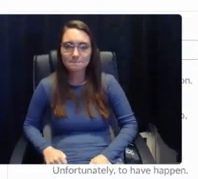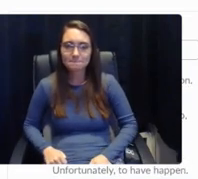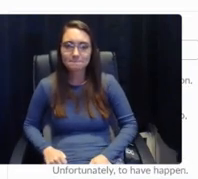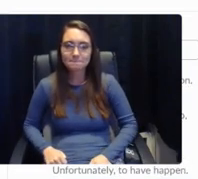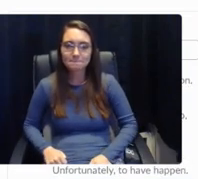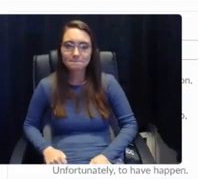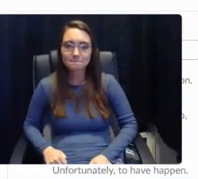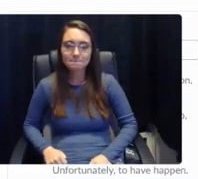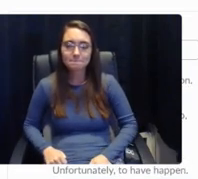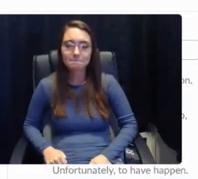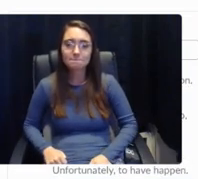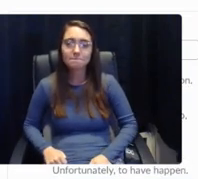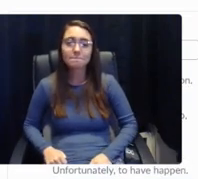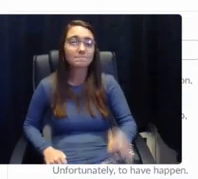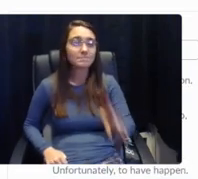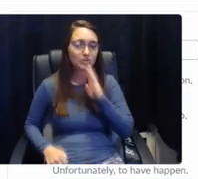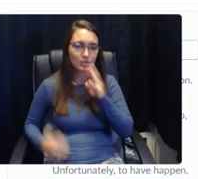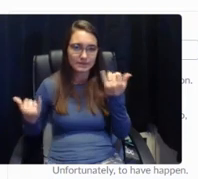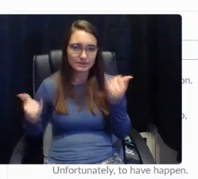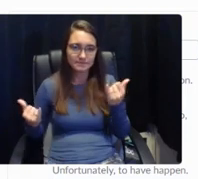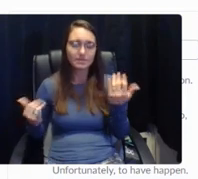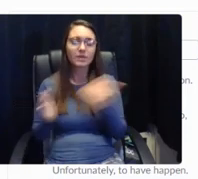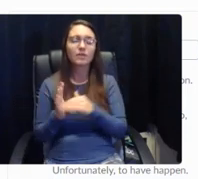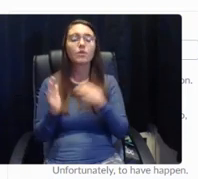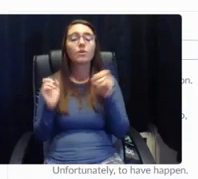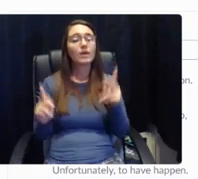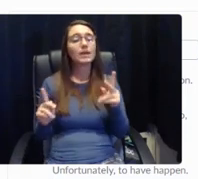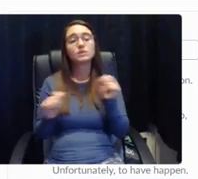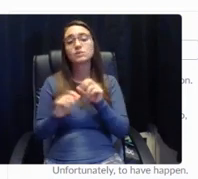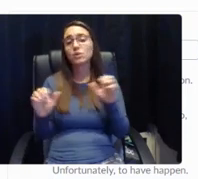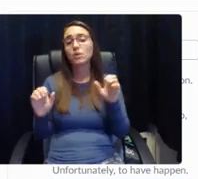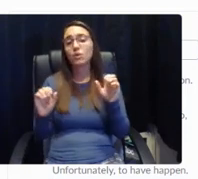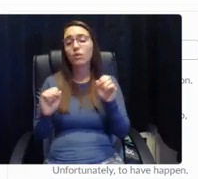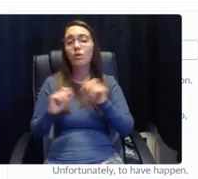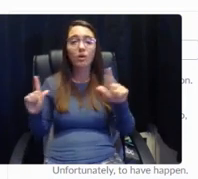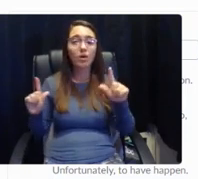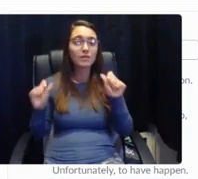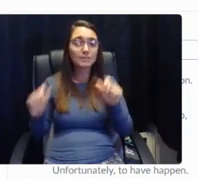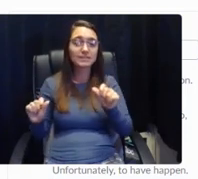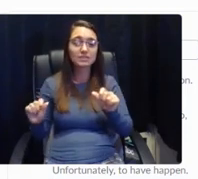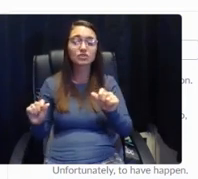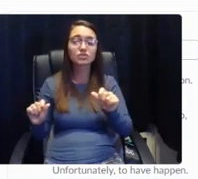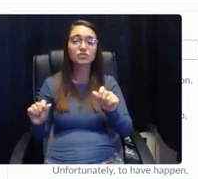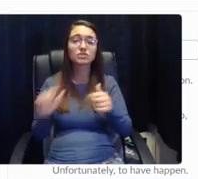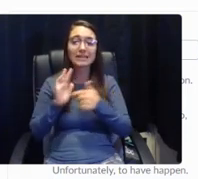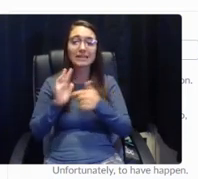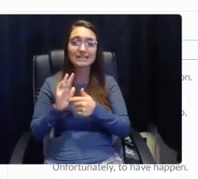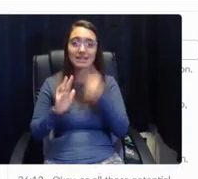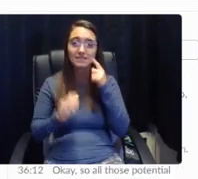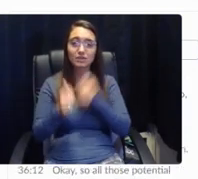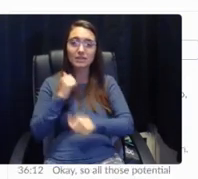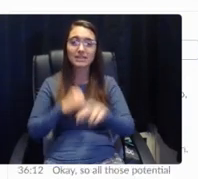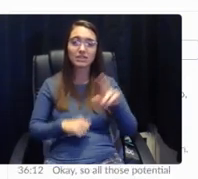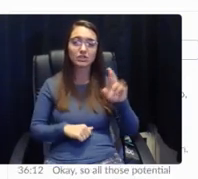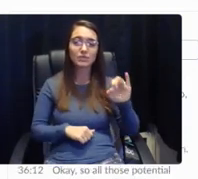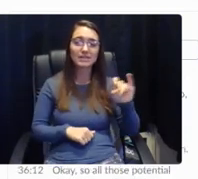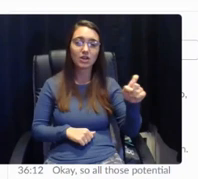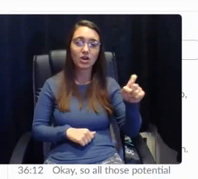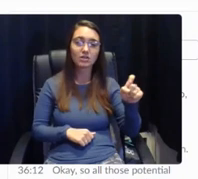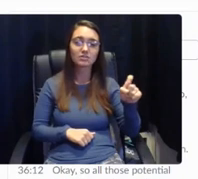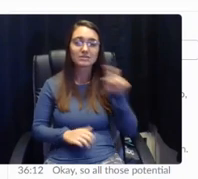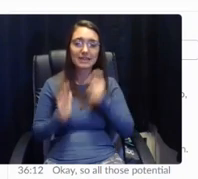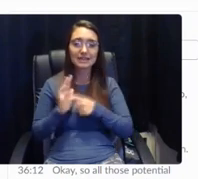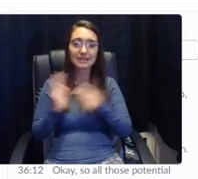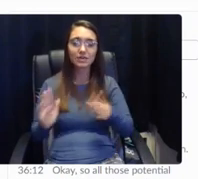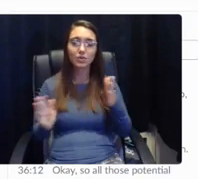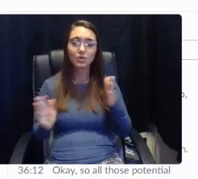Okay, so all those potential indicating, or each one of those redox indicator, what kind of potential